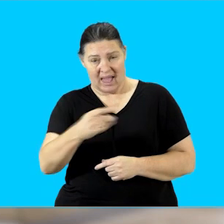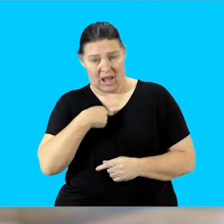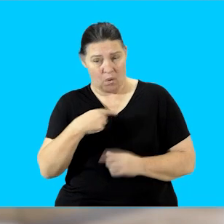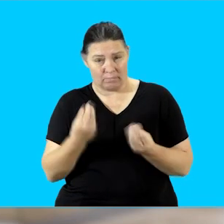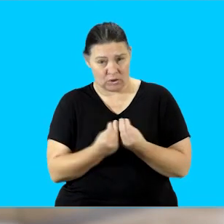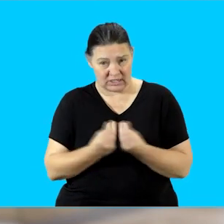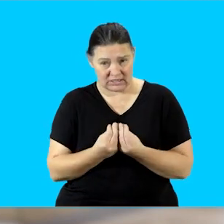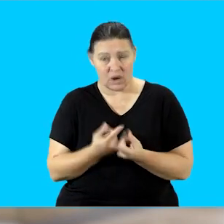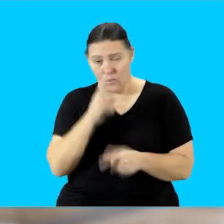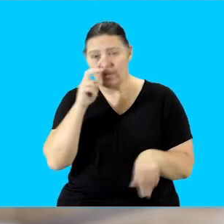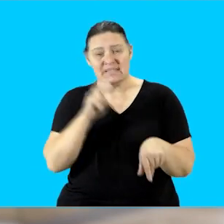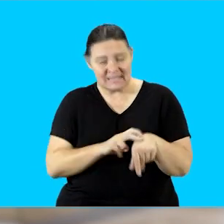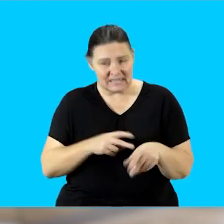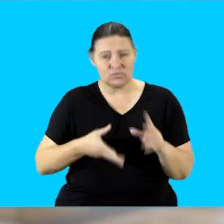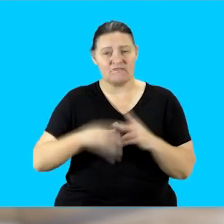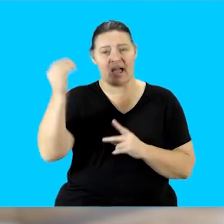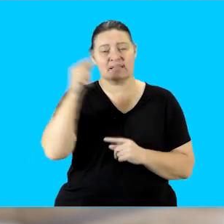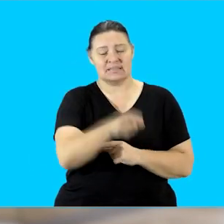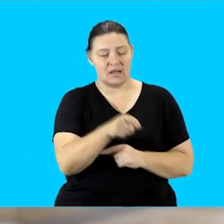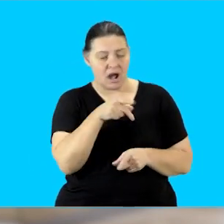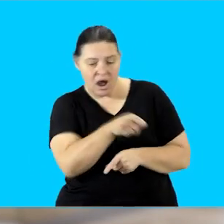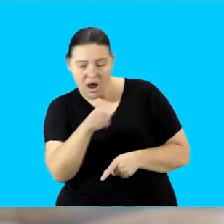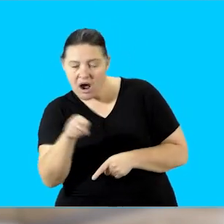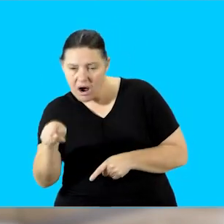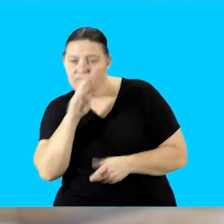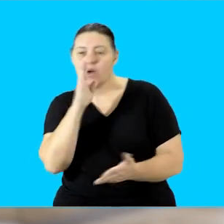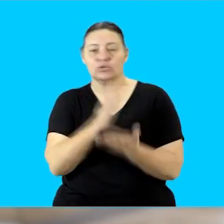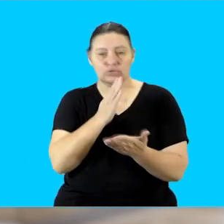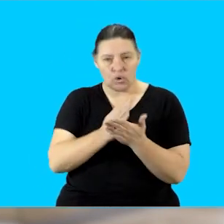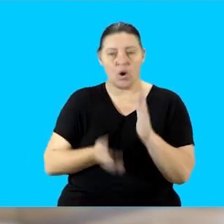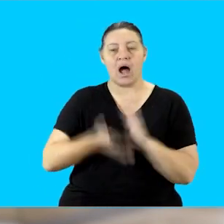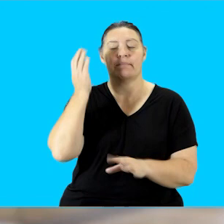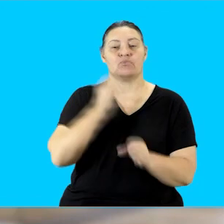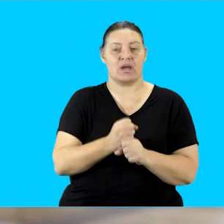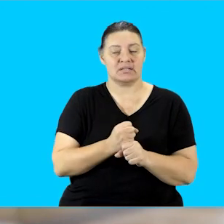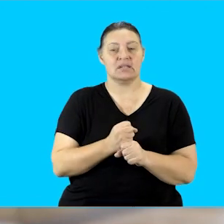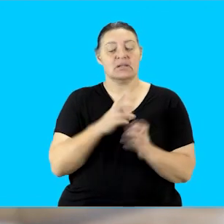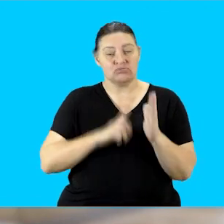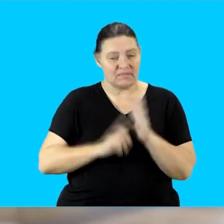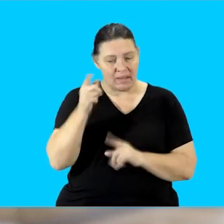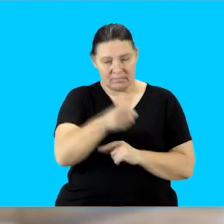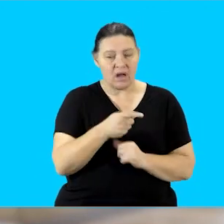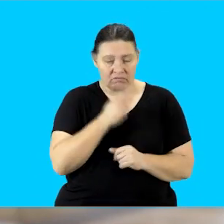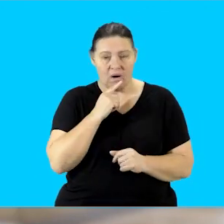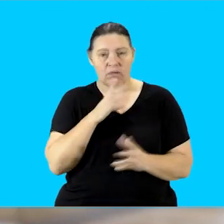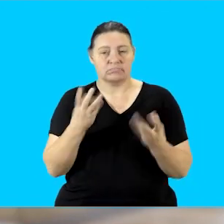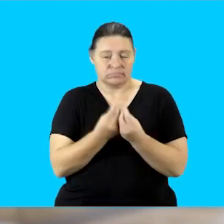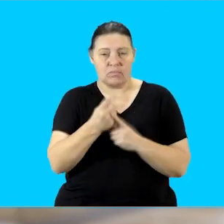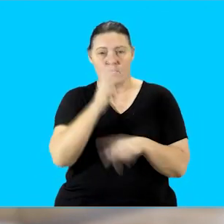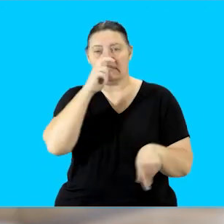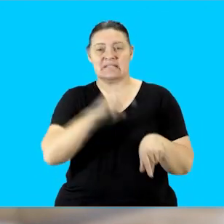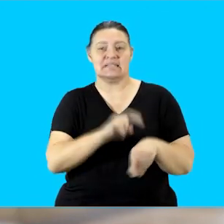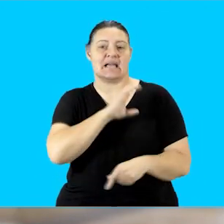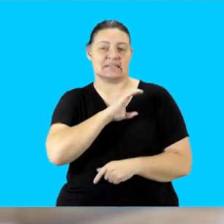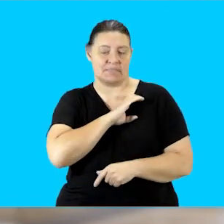our product, now we need to do what? We need to find ways whereby we can make sure that we upgrade or develop our product in order to suit the needs